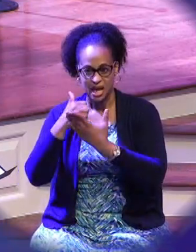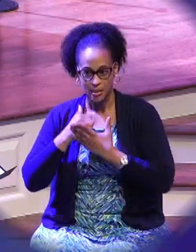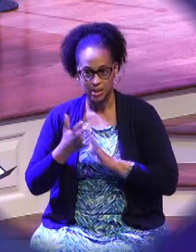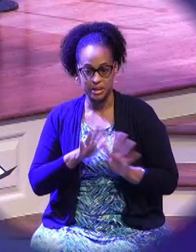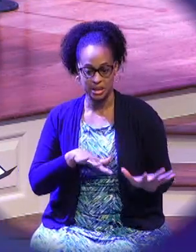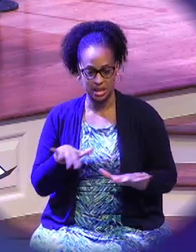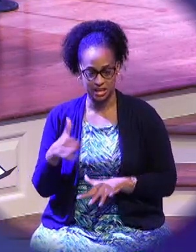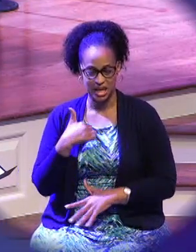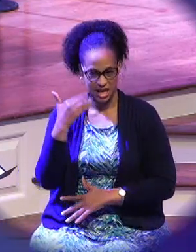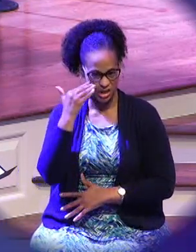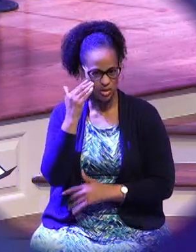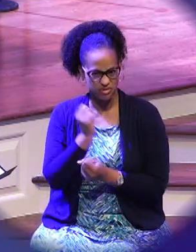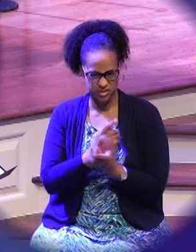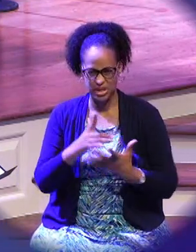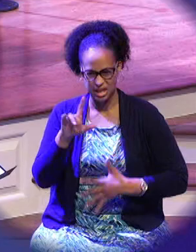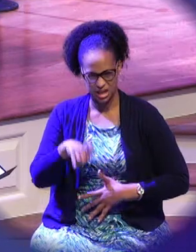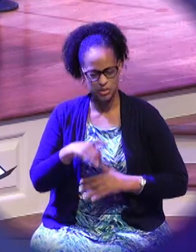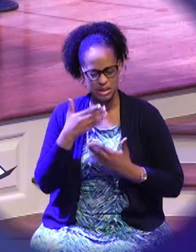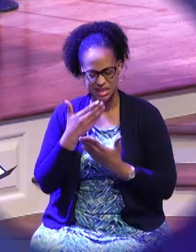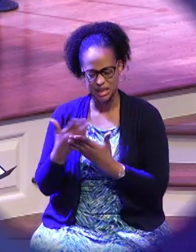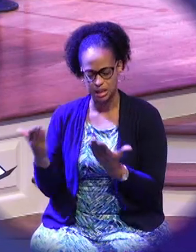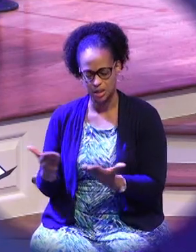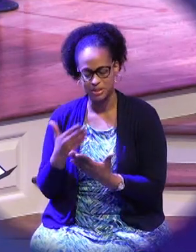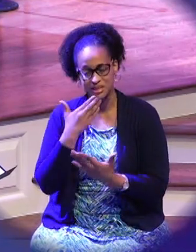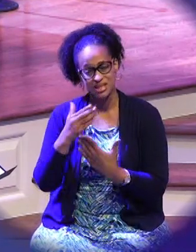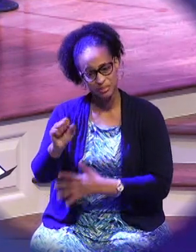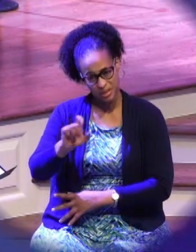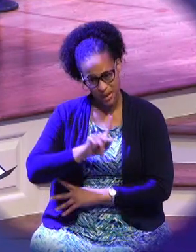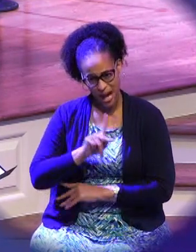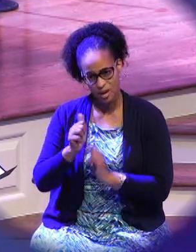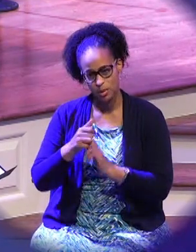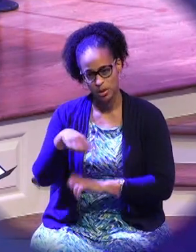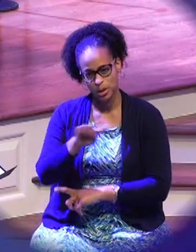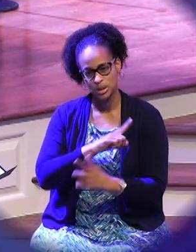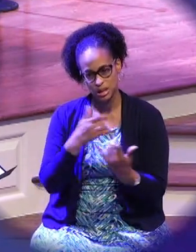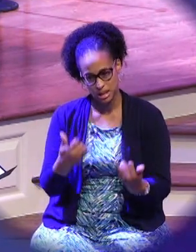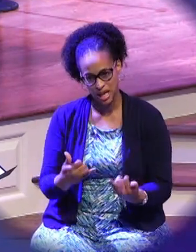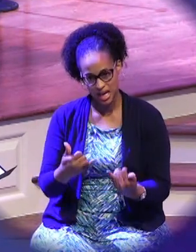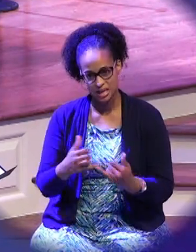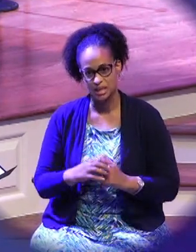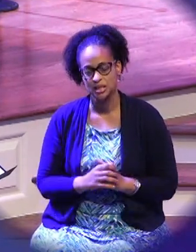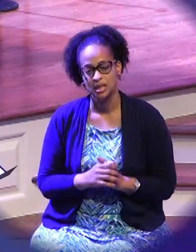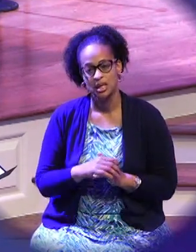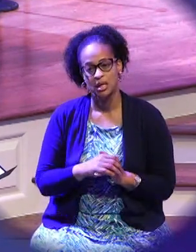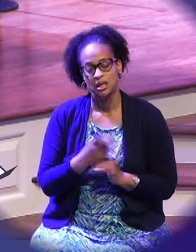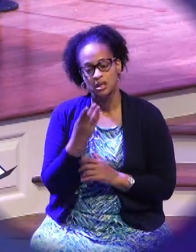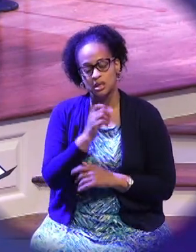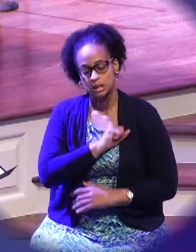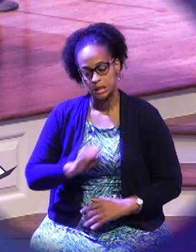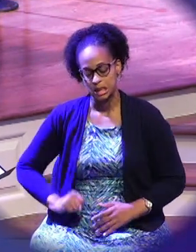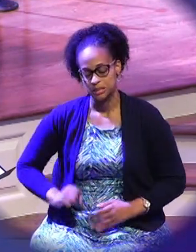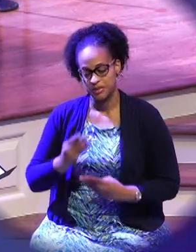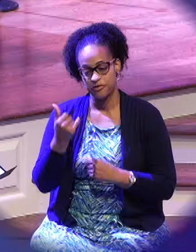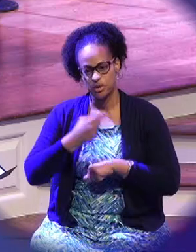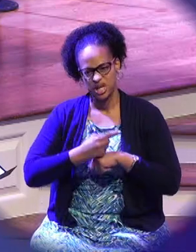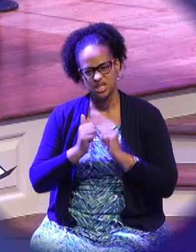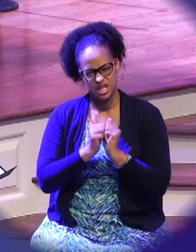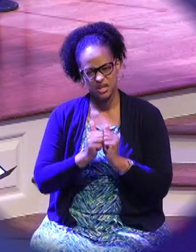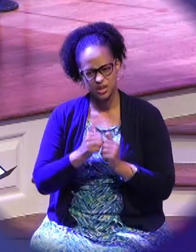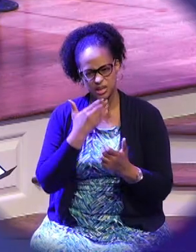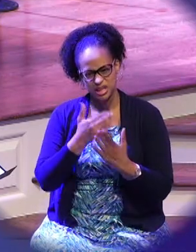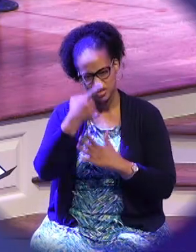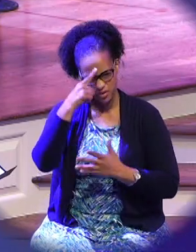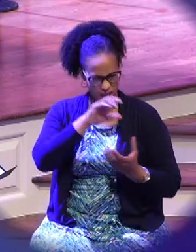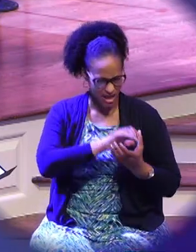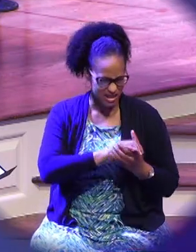because I knew everything would be good here. But it's good to be back with you today. Allison and I got to spend a few days just together. That's always good for a